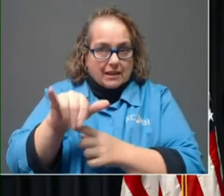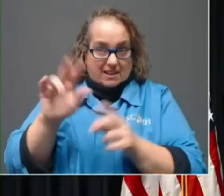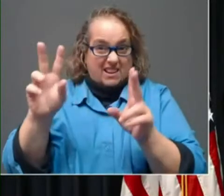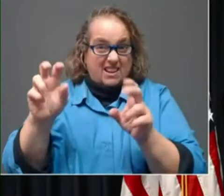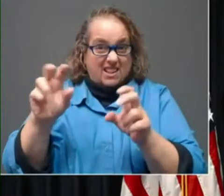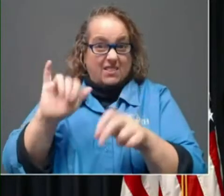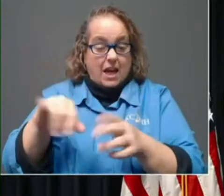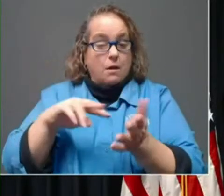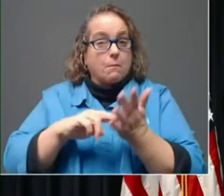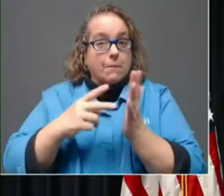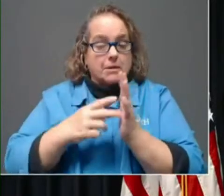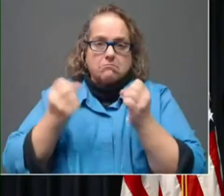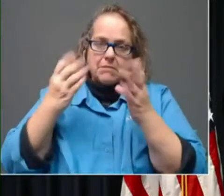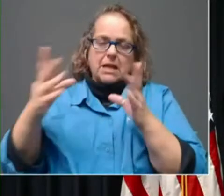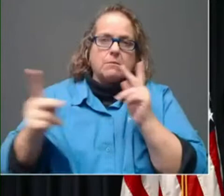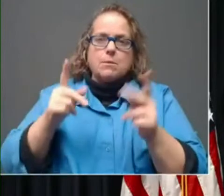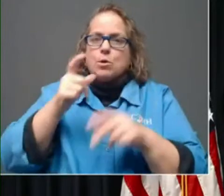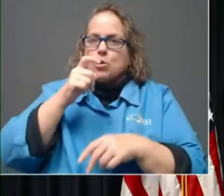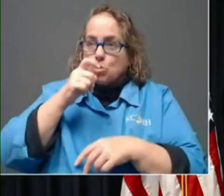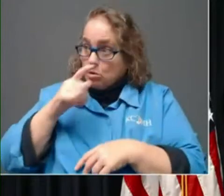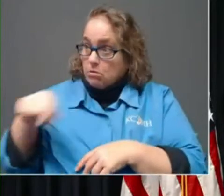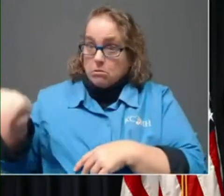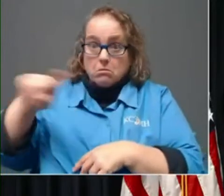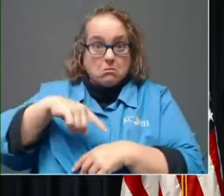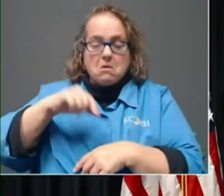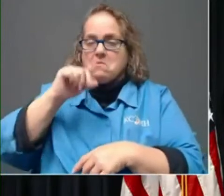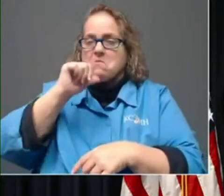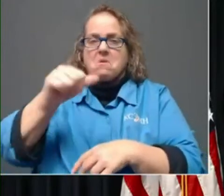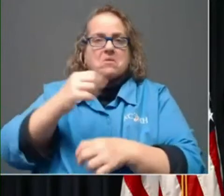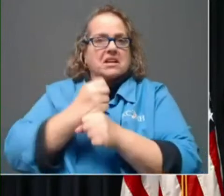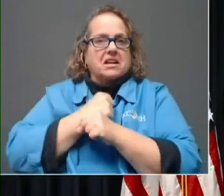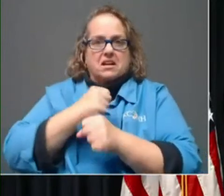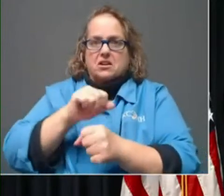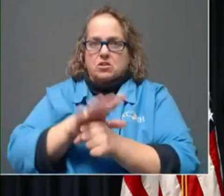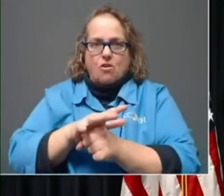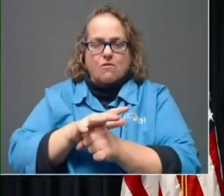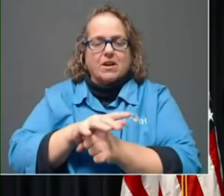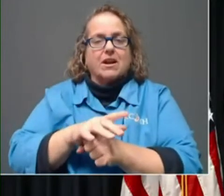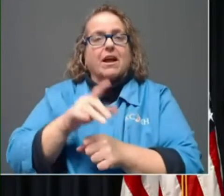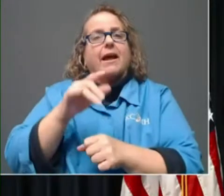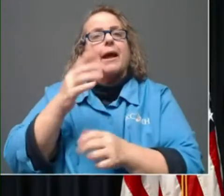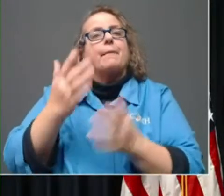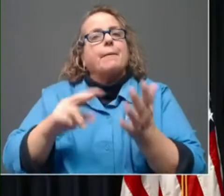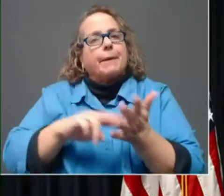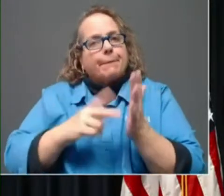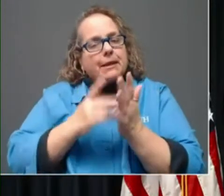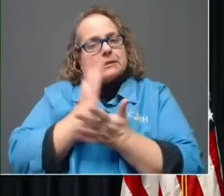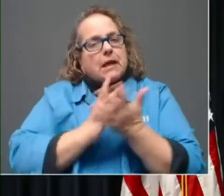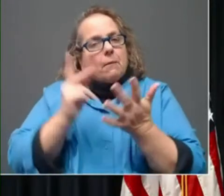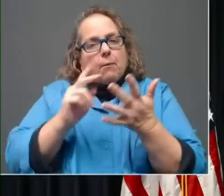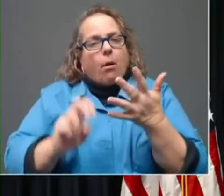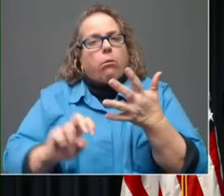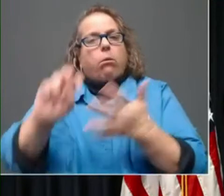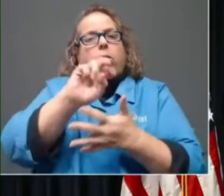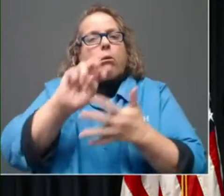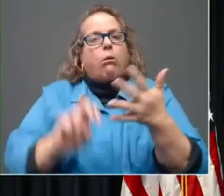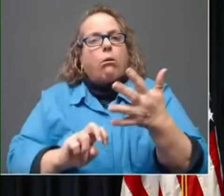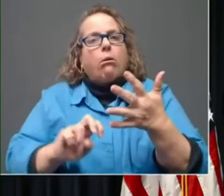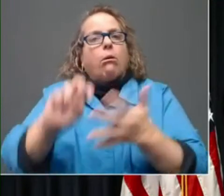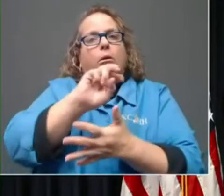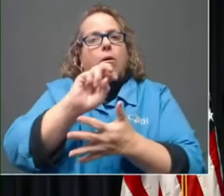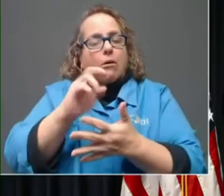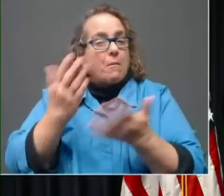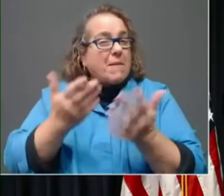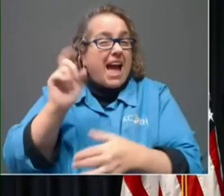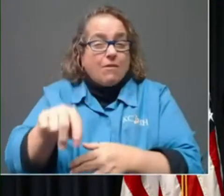see some people that are maybe getting it out of turn, most of the time the reason is doing that sometimes